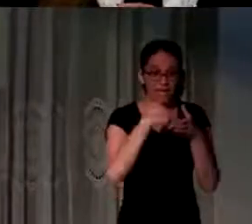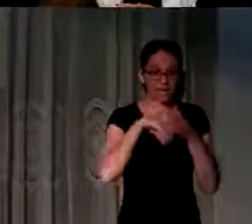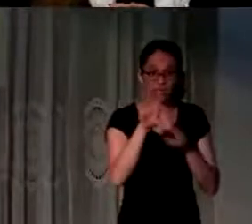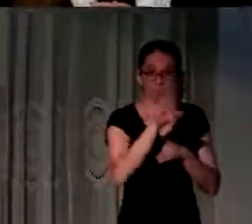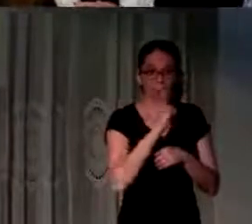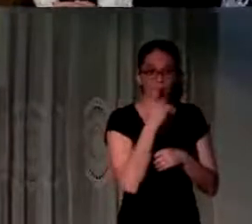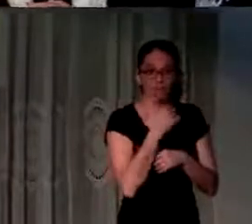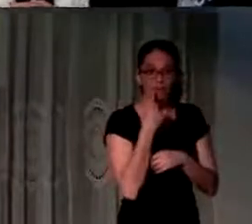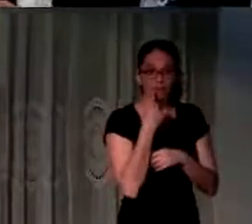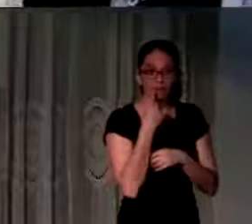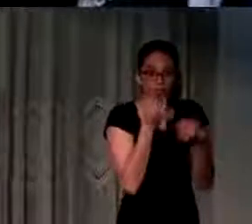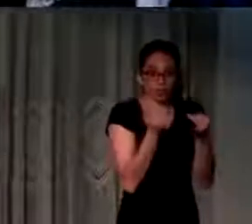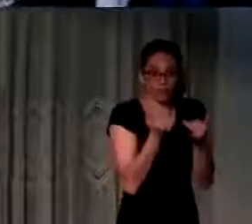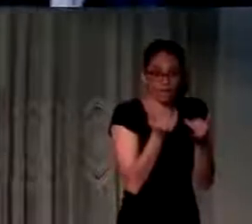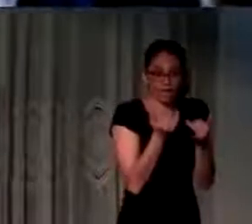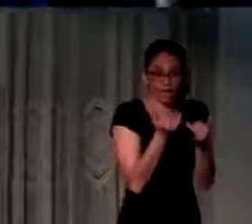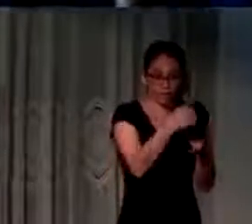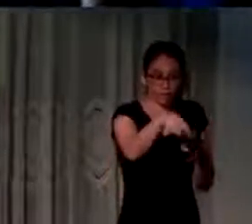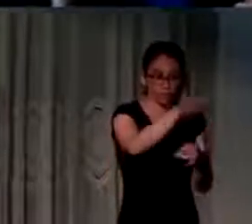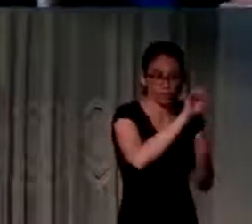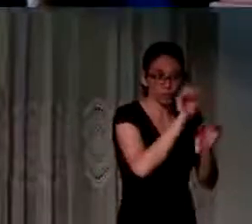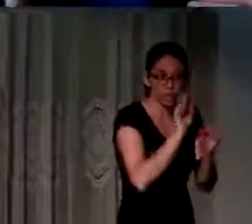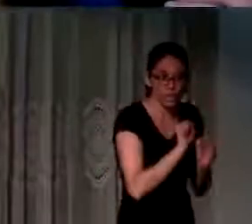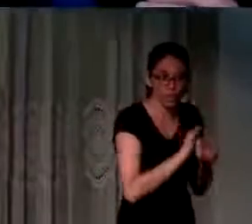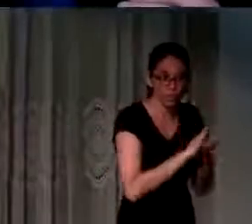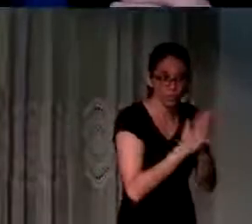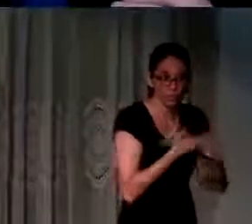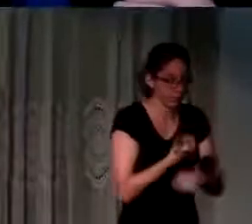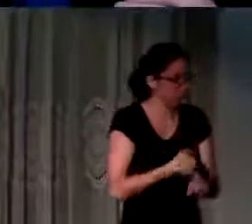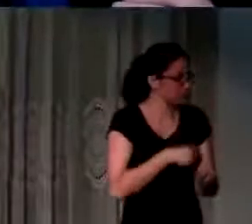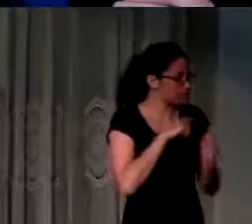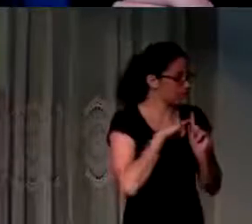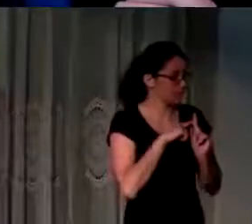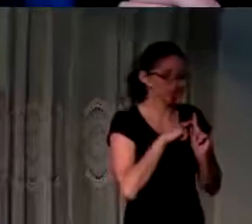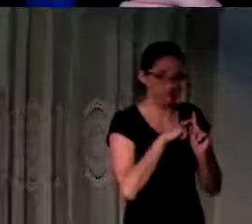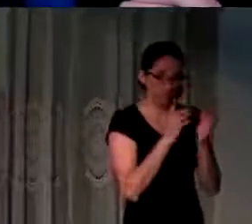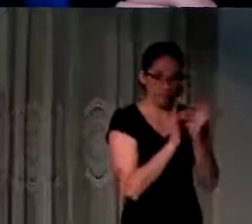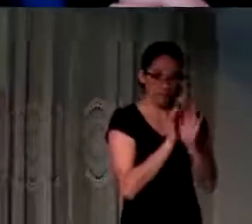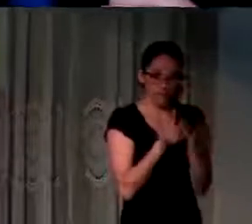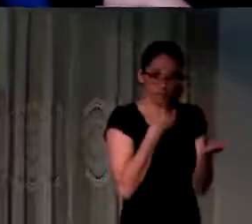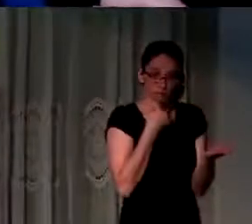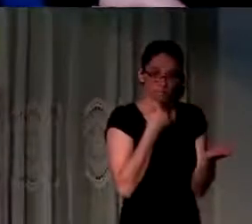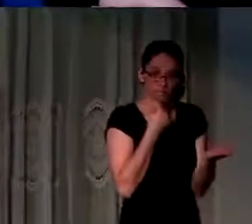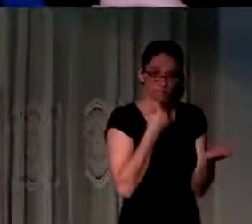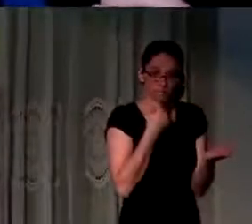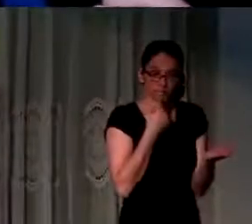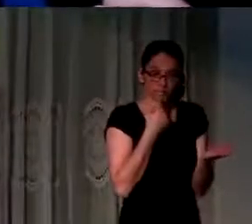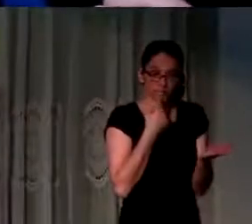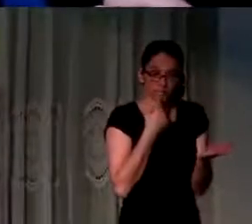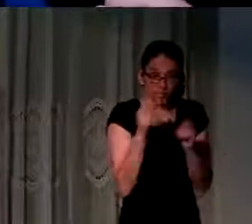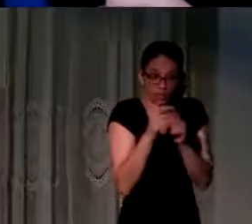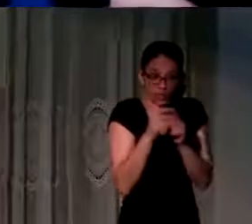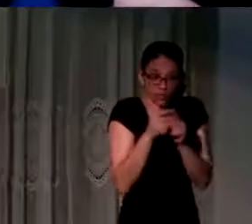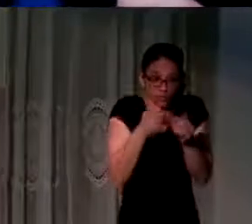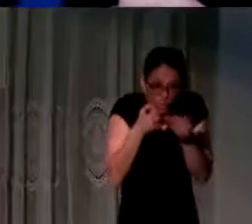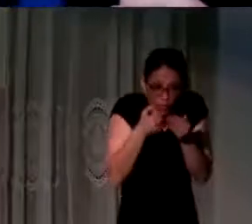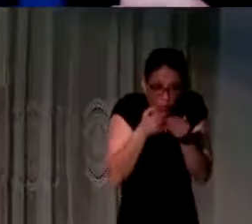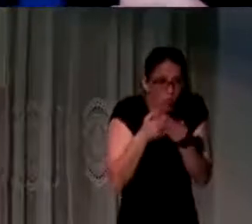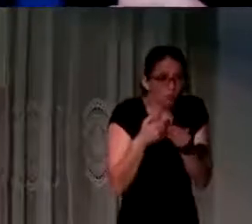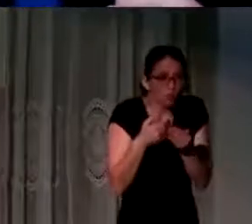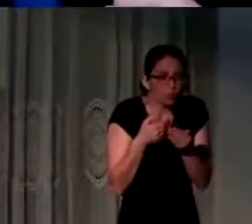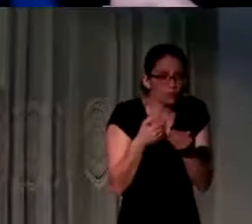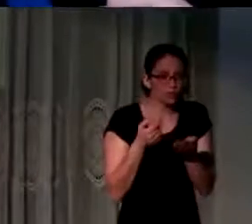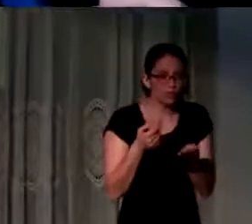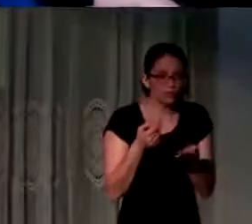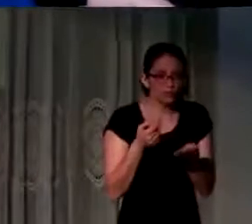Today you can be saved. That's what the scripture's saying. Just to make sure everybody understands, it's near you. It's right here. What you decide to do with